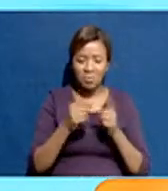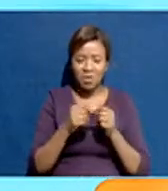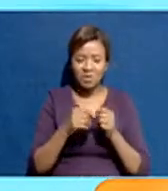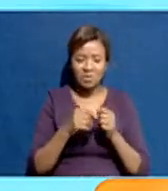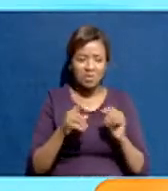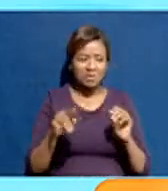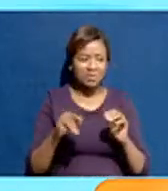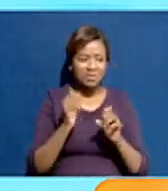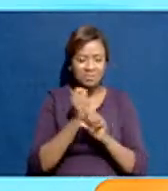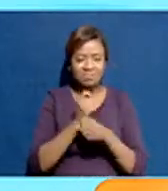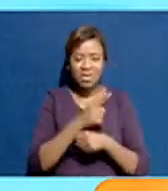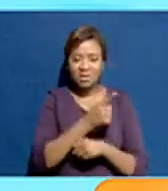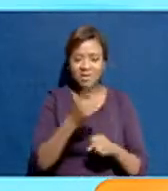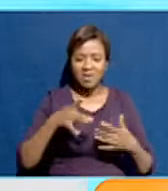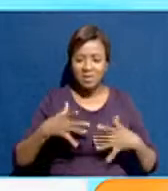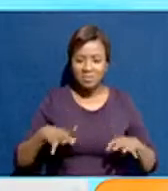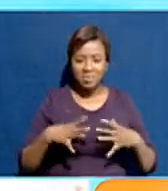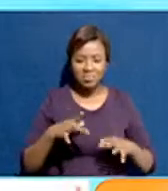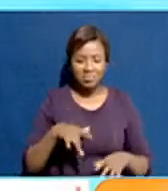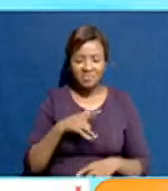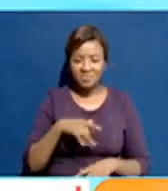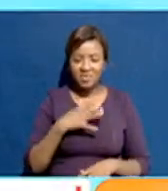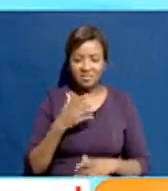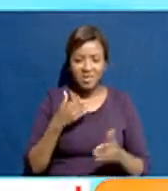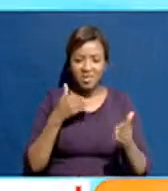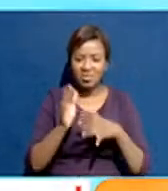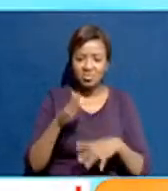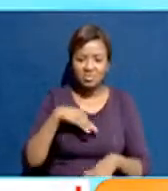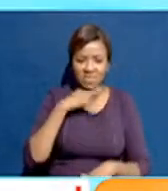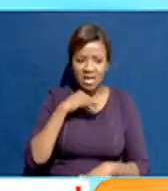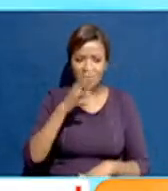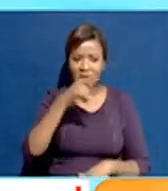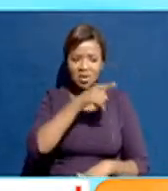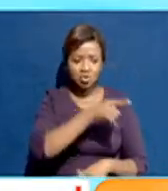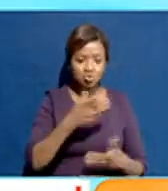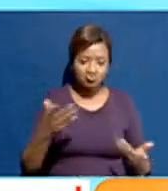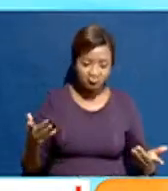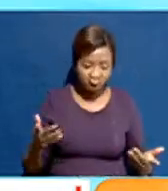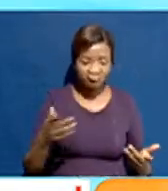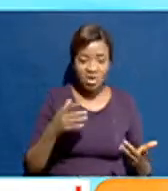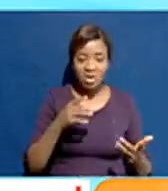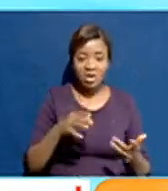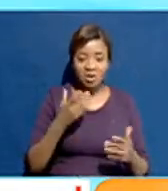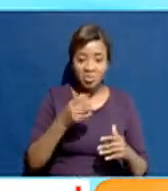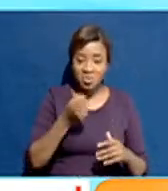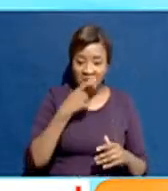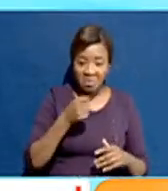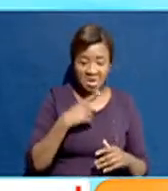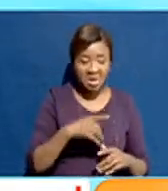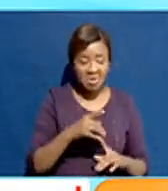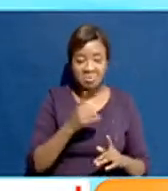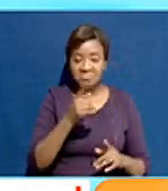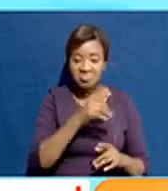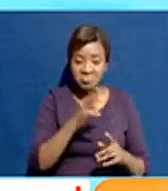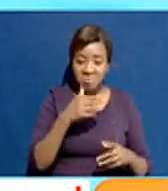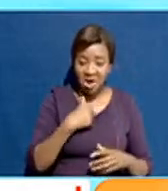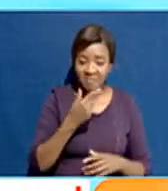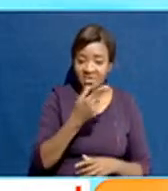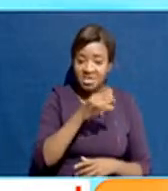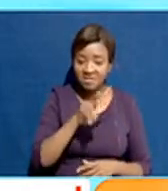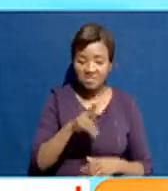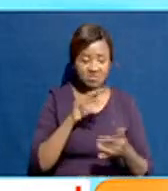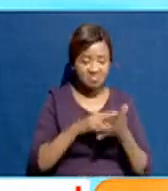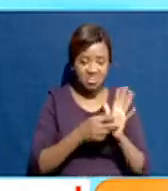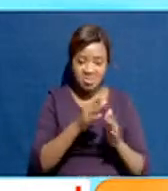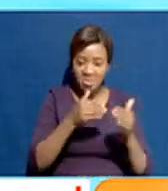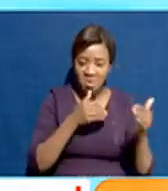even make people even fear accessing treatment. Yeah. And it's simple,